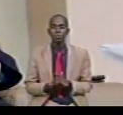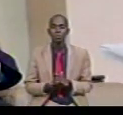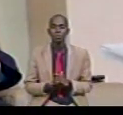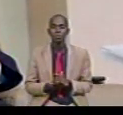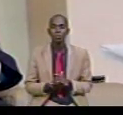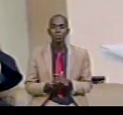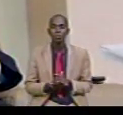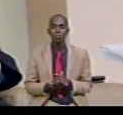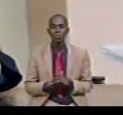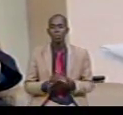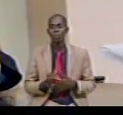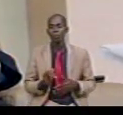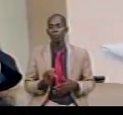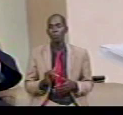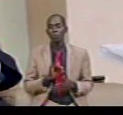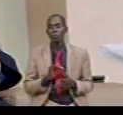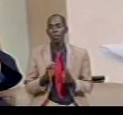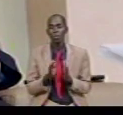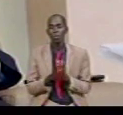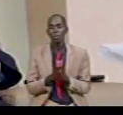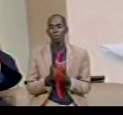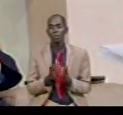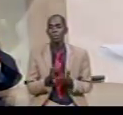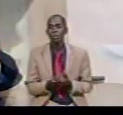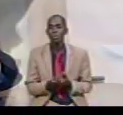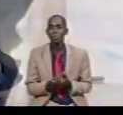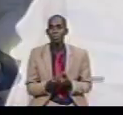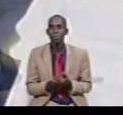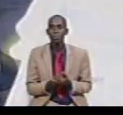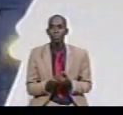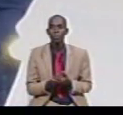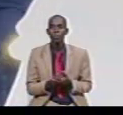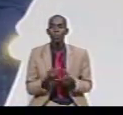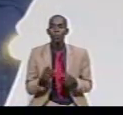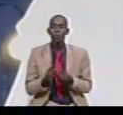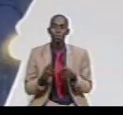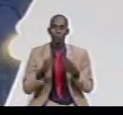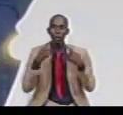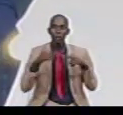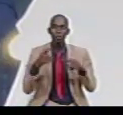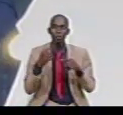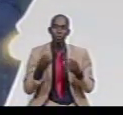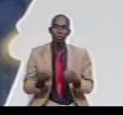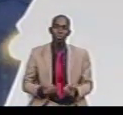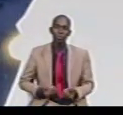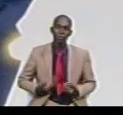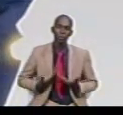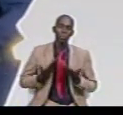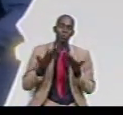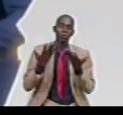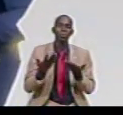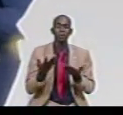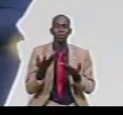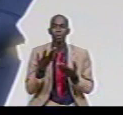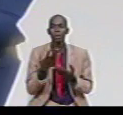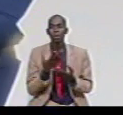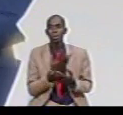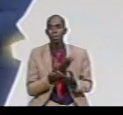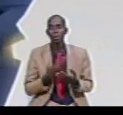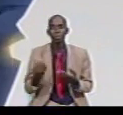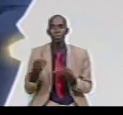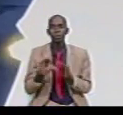As we reflect on these 50 remarkable years, let us also acknowledge the sacrifices and devotion of his family who have